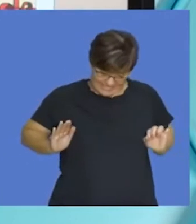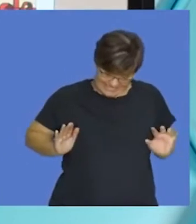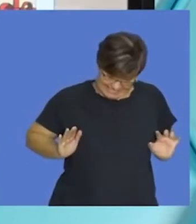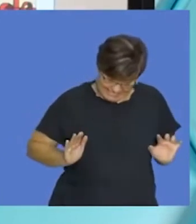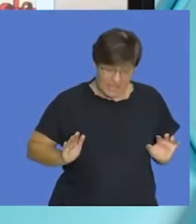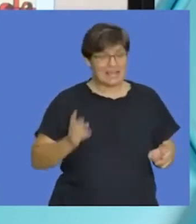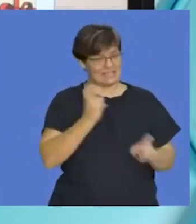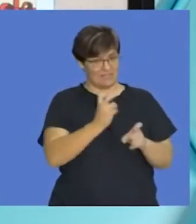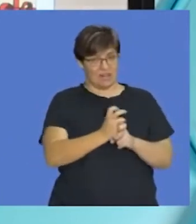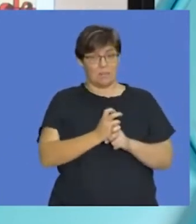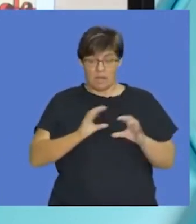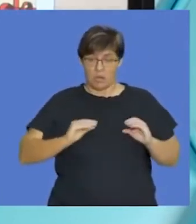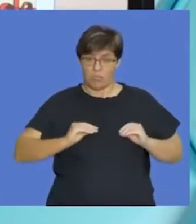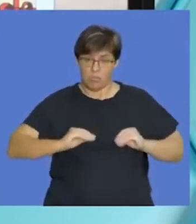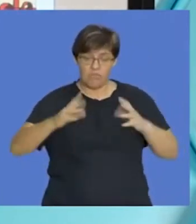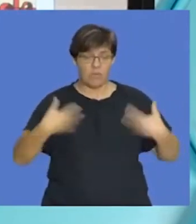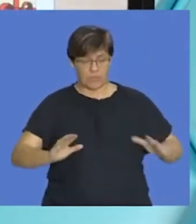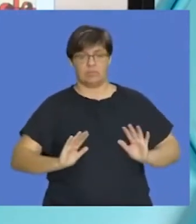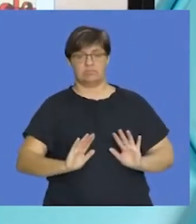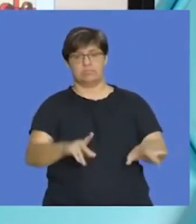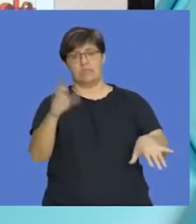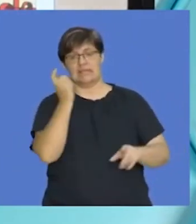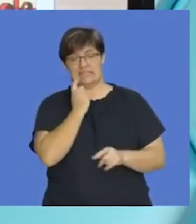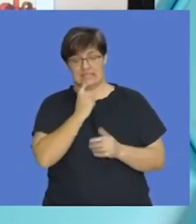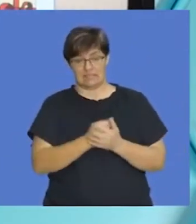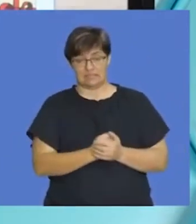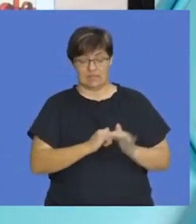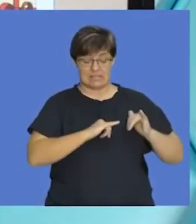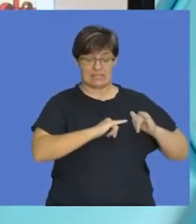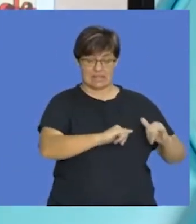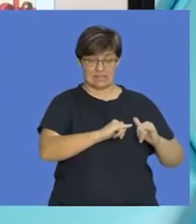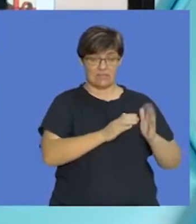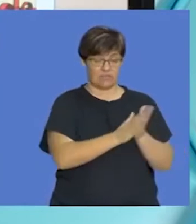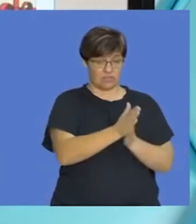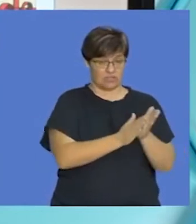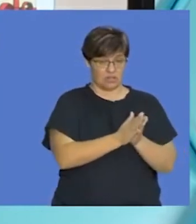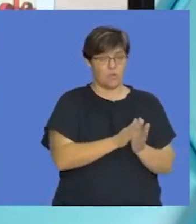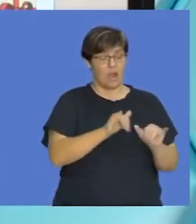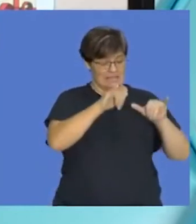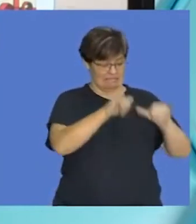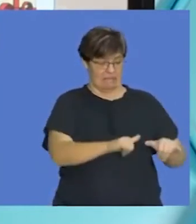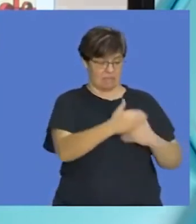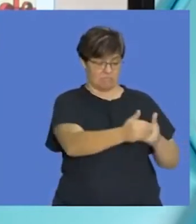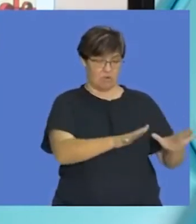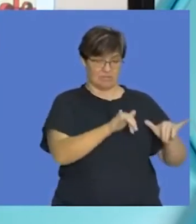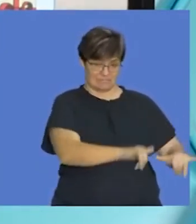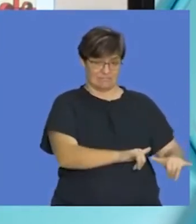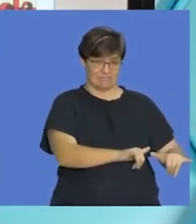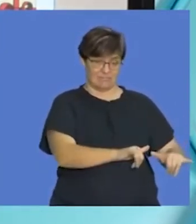moving. Okay? So, static friction, when an object is